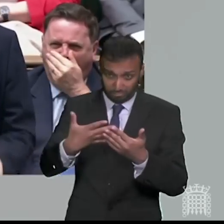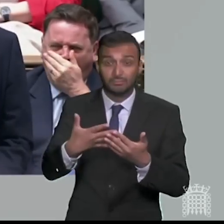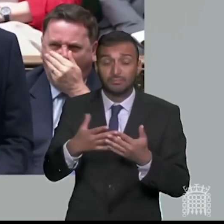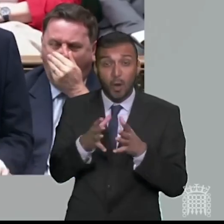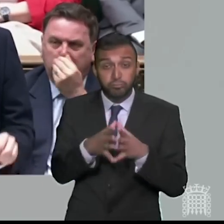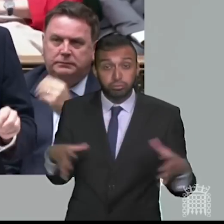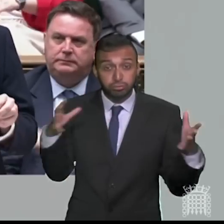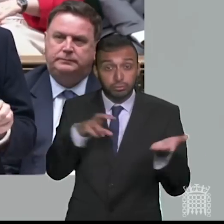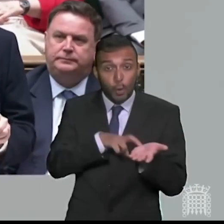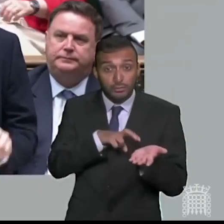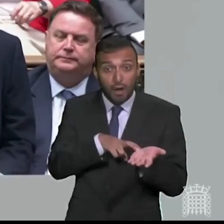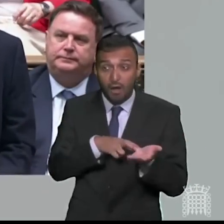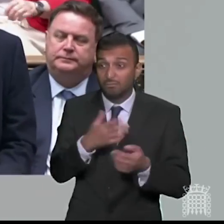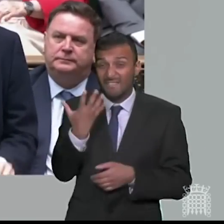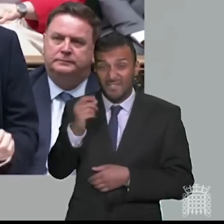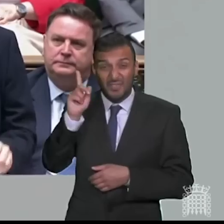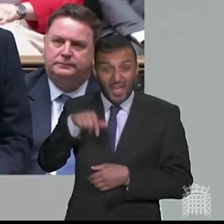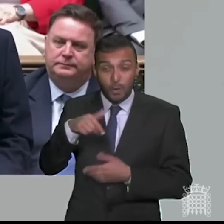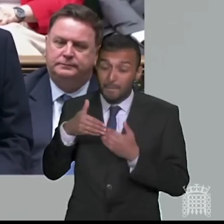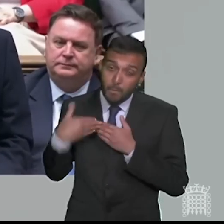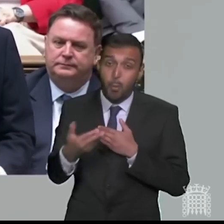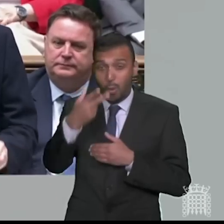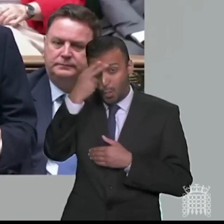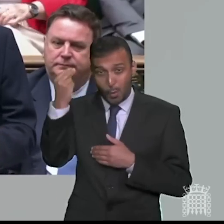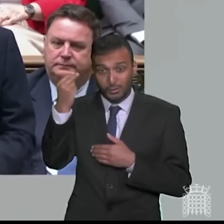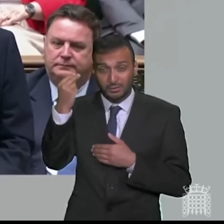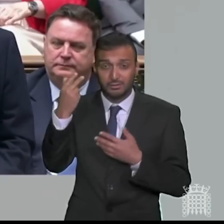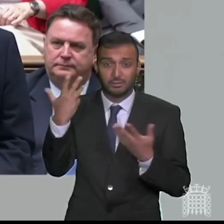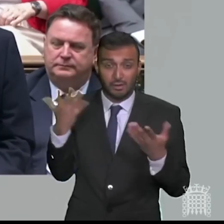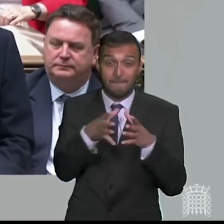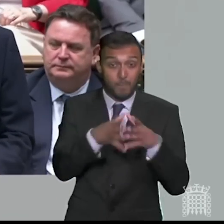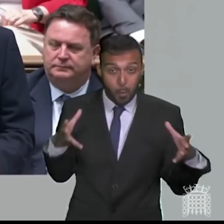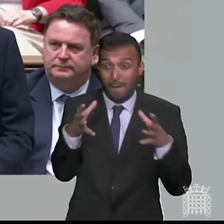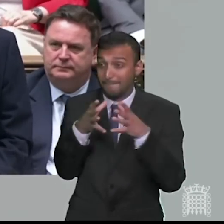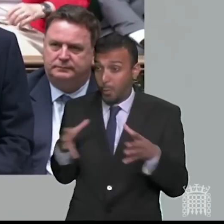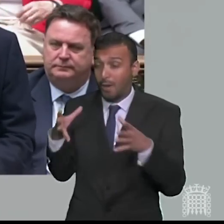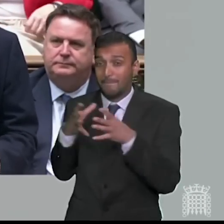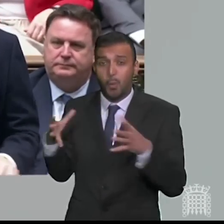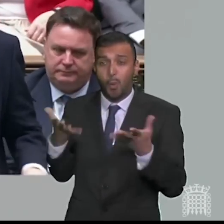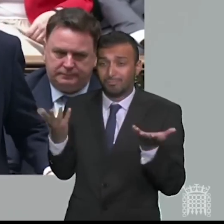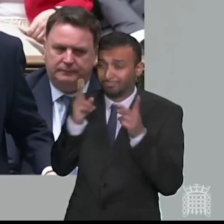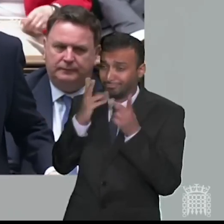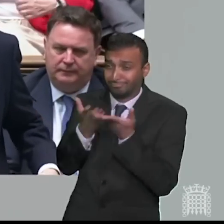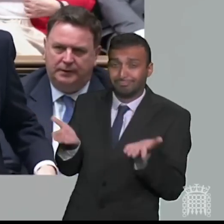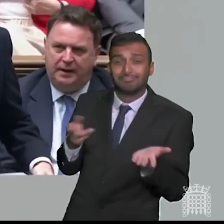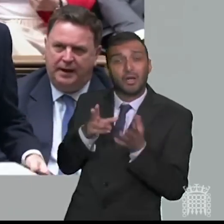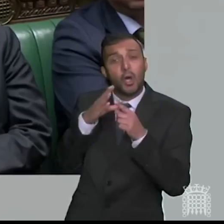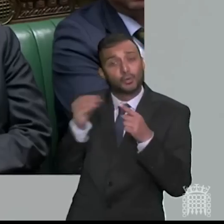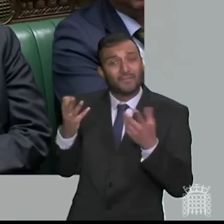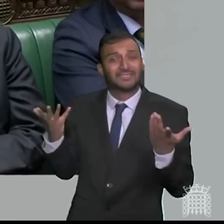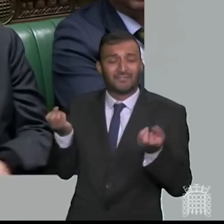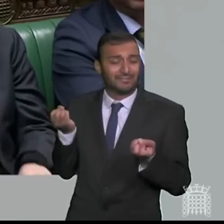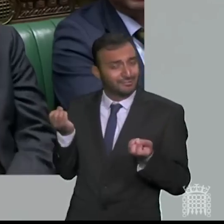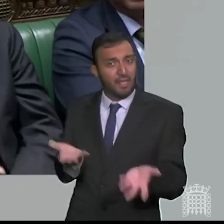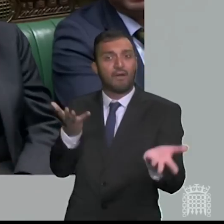than 50,000 more nurses. Once again, the Conservative Party delivering for the NHS.